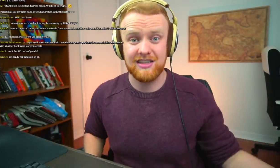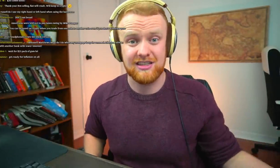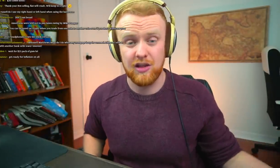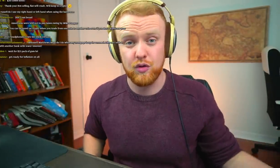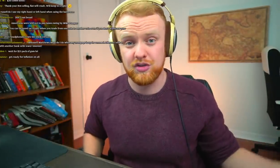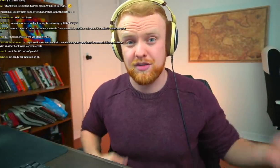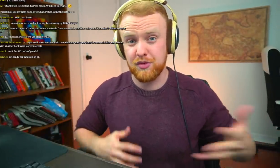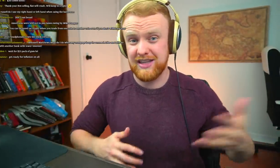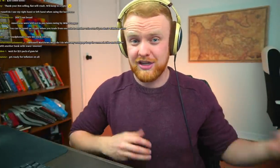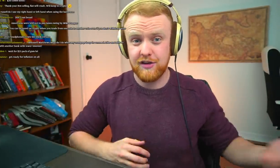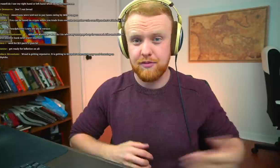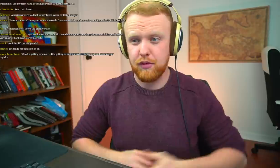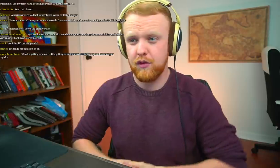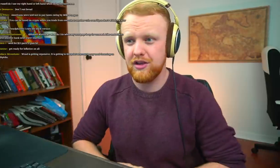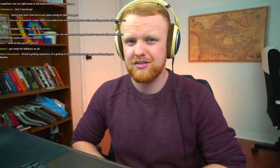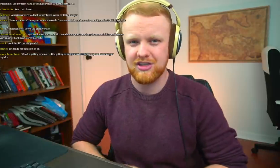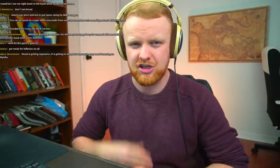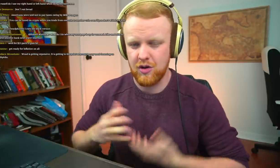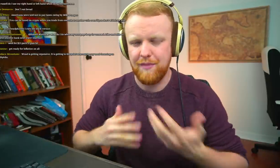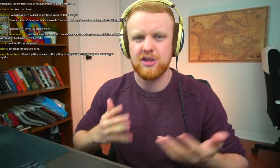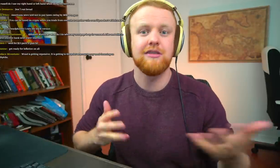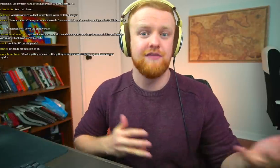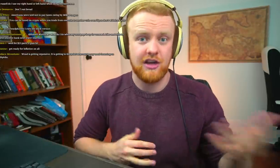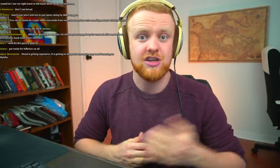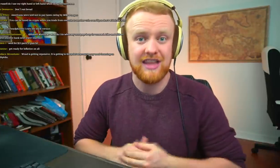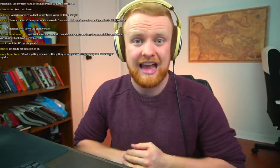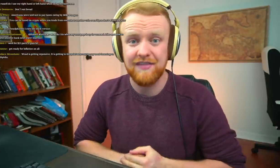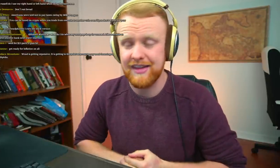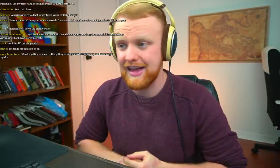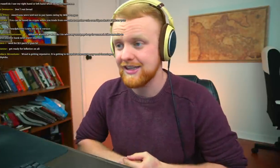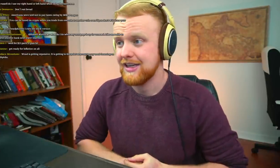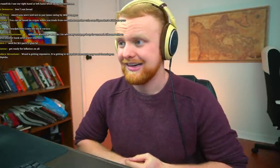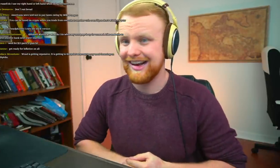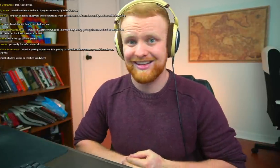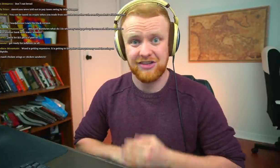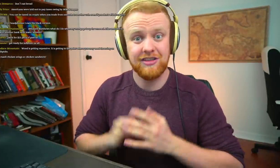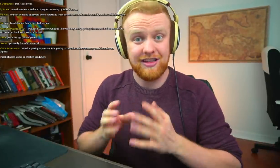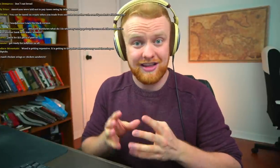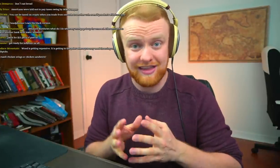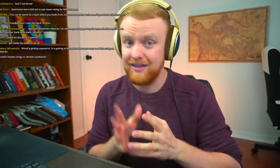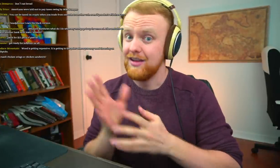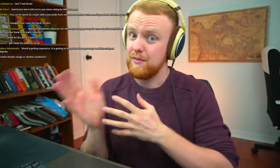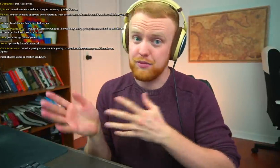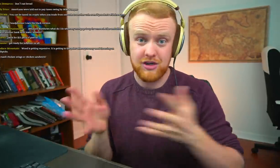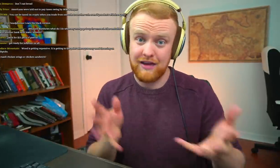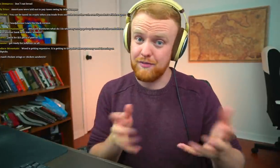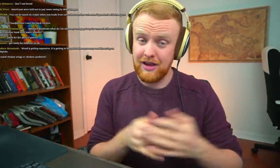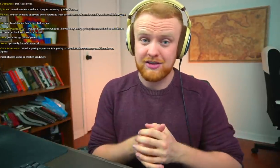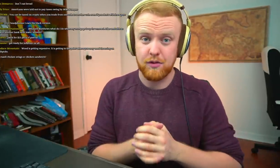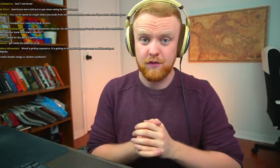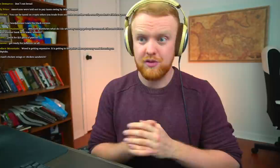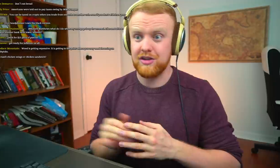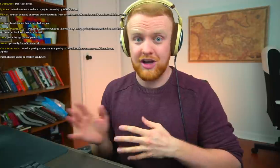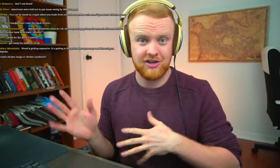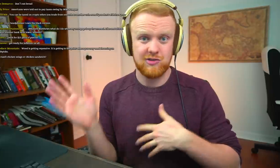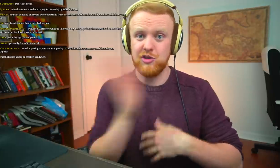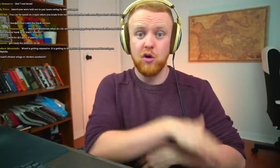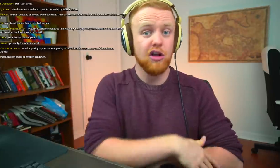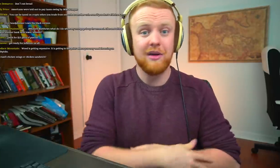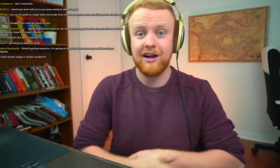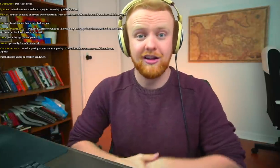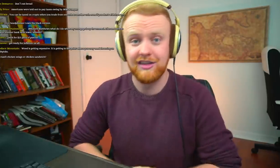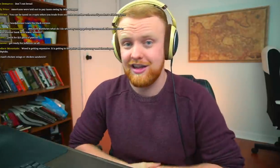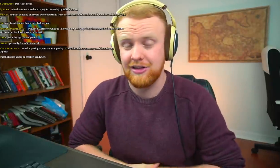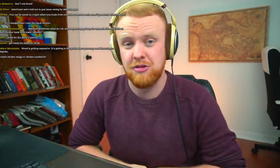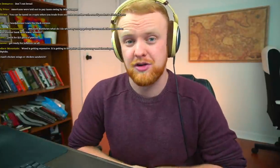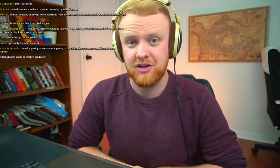least disclose the percentage of the portfolio to show how much conviction they have in that. Right? I certainly think that people should have a balanced portfolio and not just YOLO